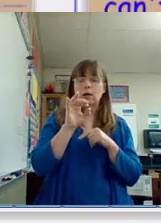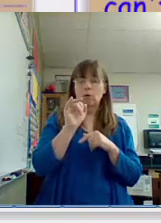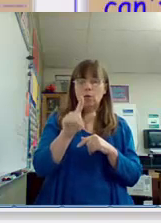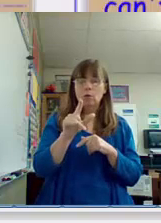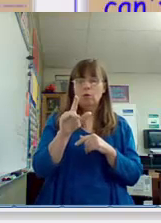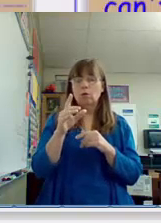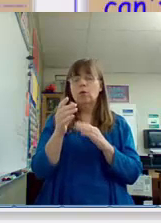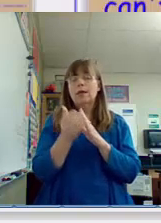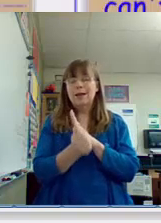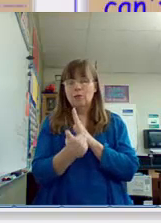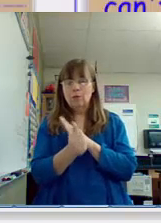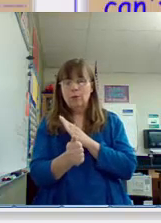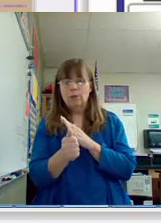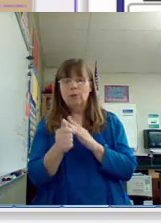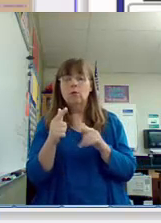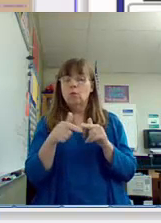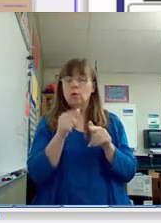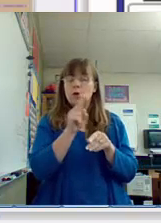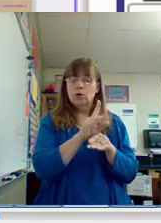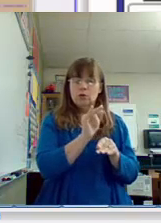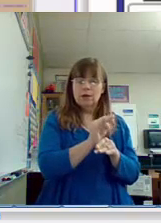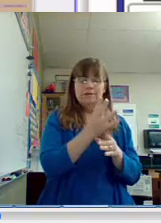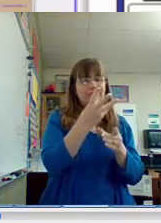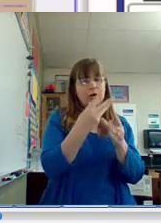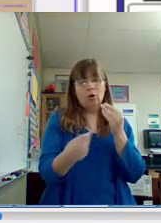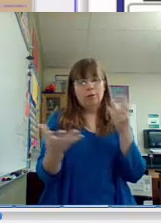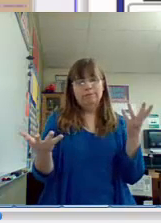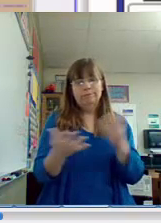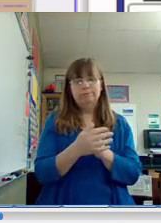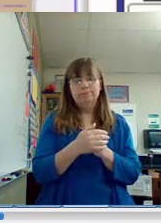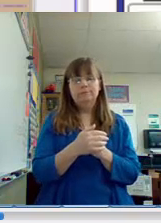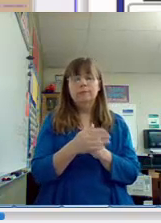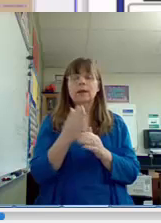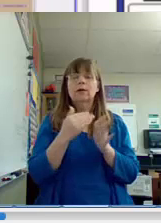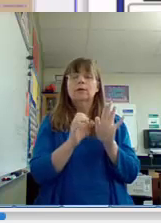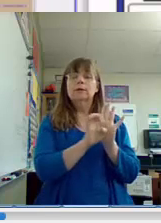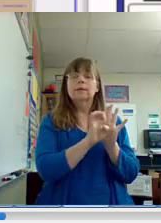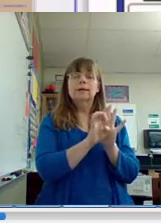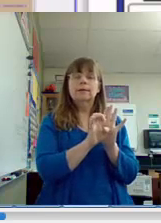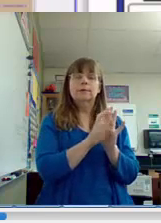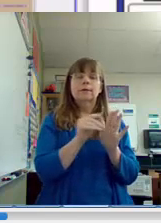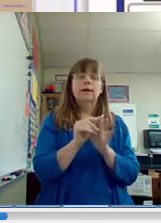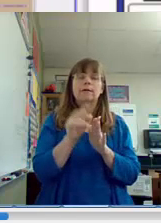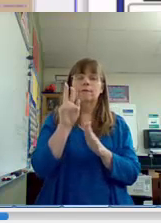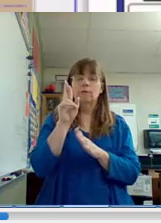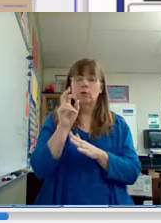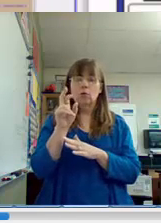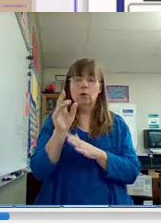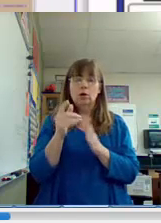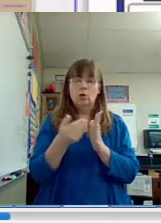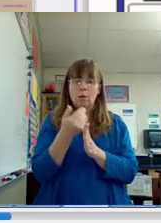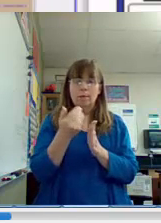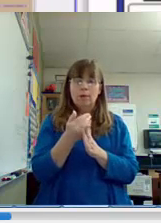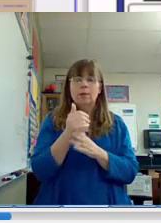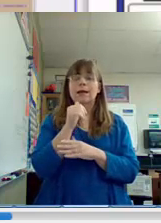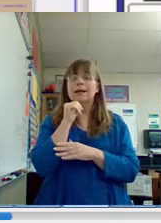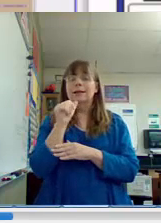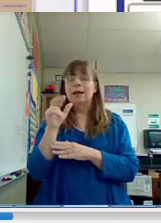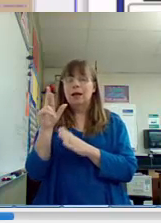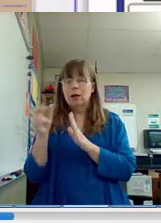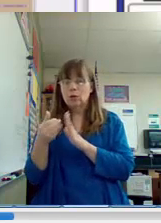we use them, they are gone. So here's just some examples of renewable and non-renewable